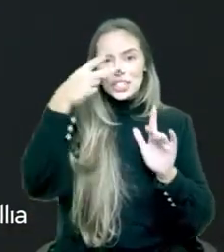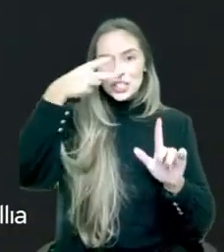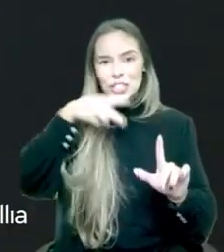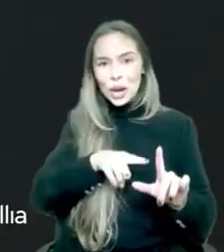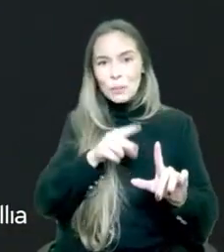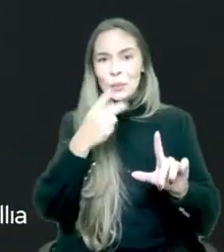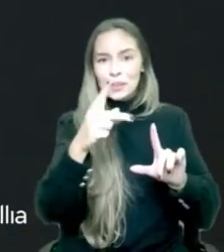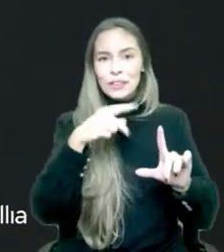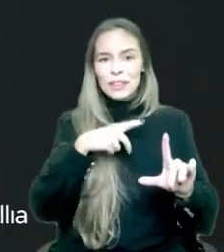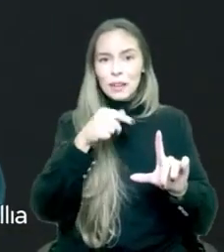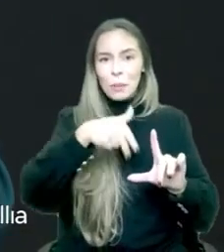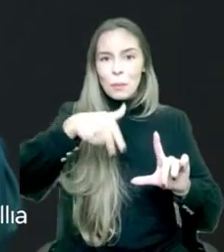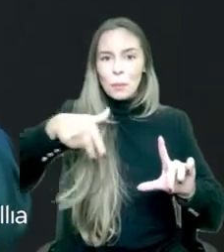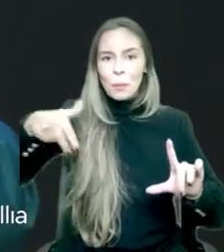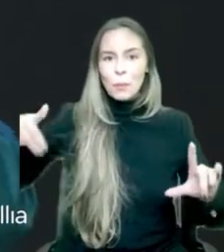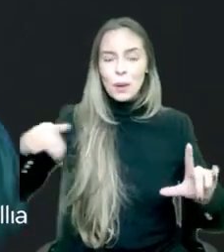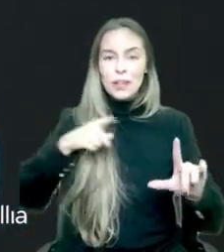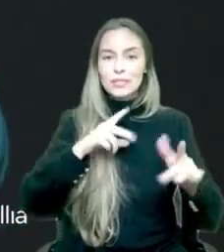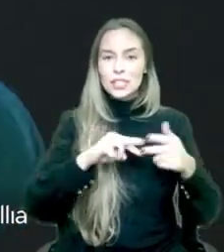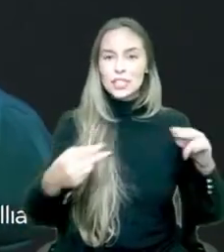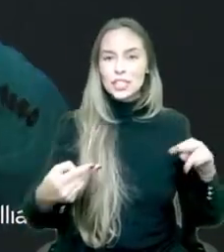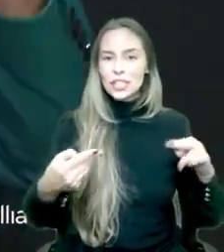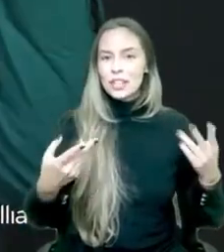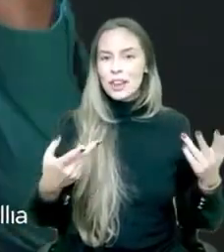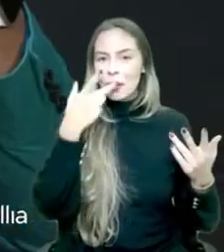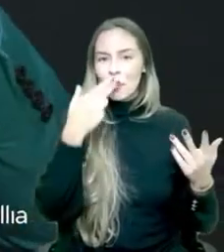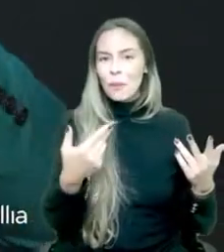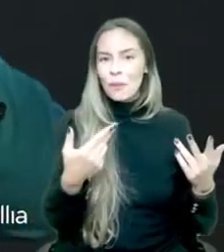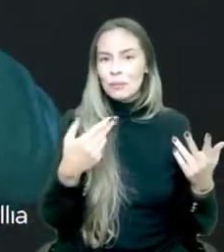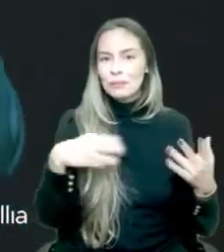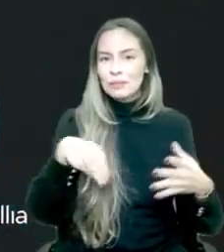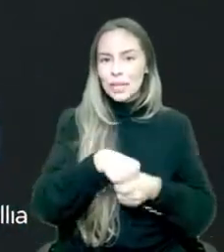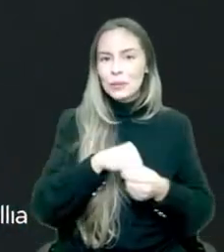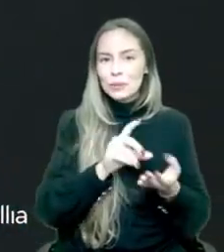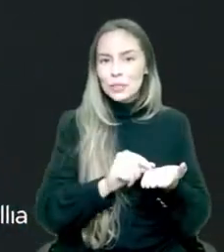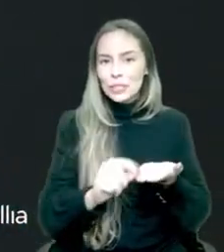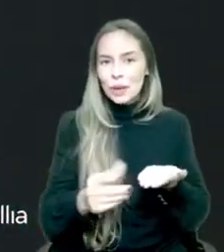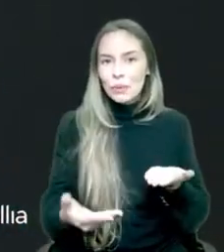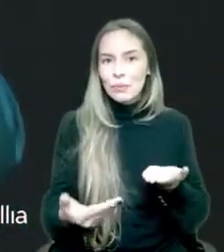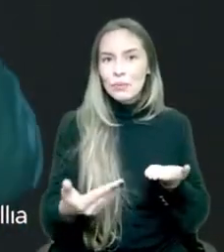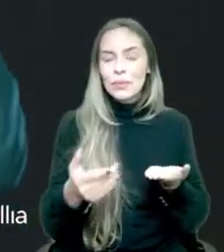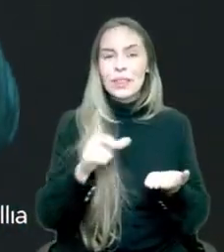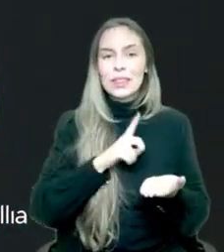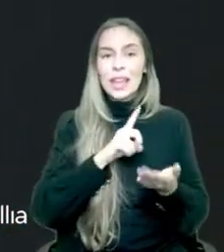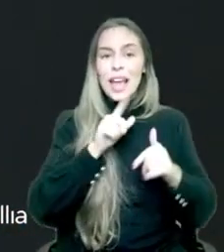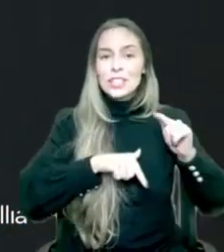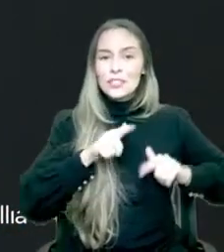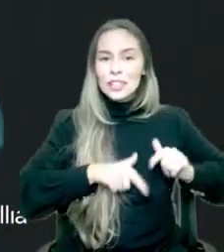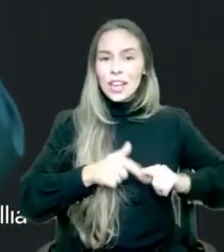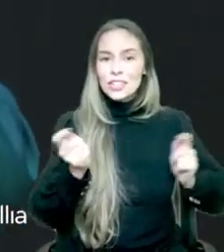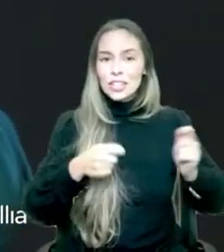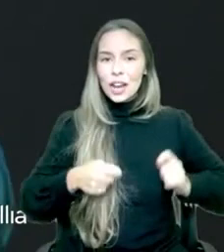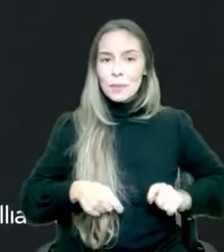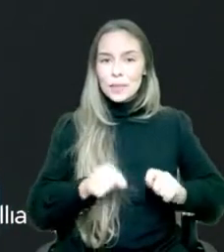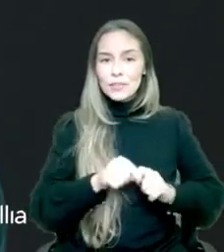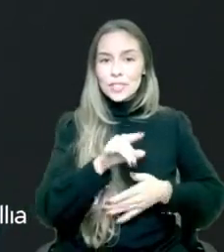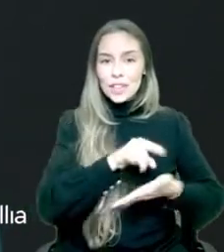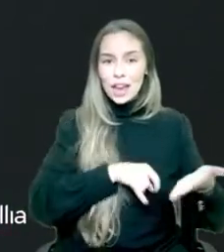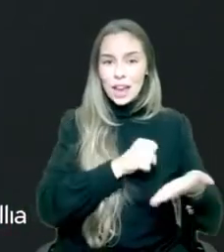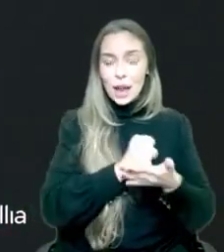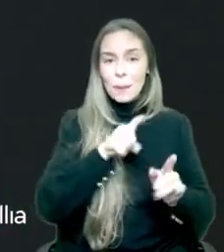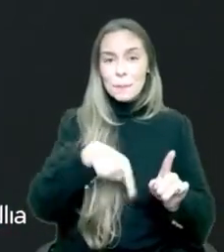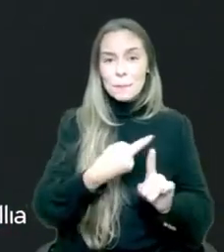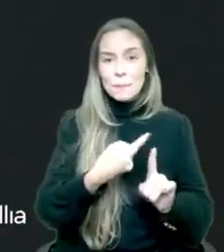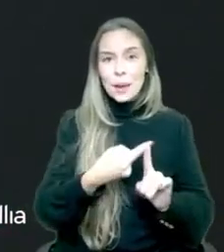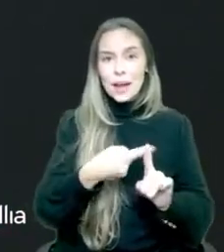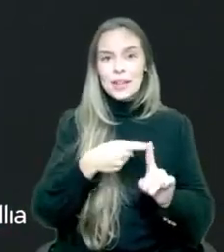or digital or DNA, if you will. And so all these tasks that it can do. And so now it's hiring you and the army behind you, right? And so there's multiple versions